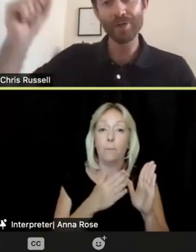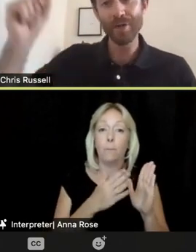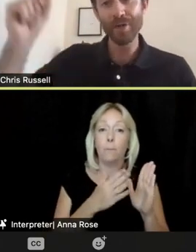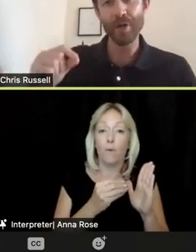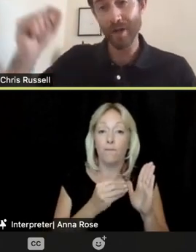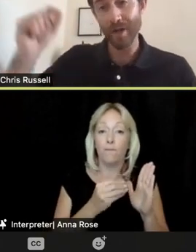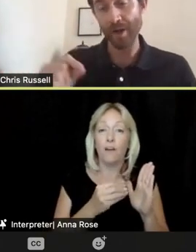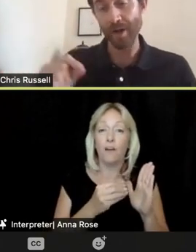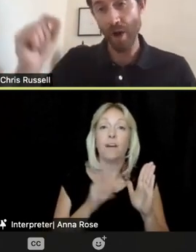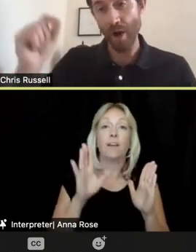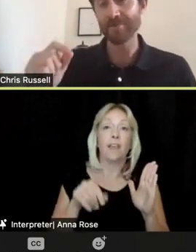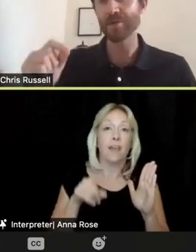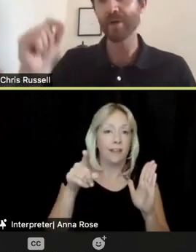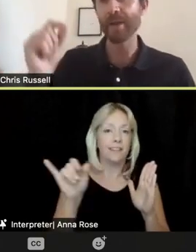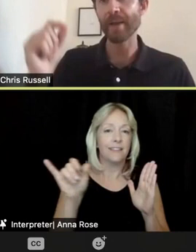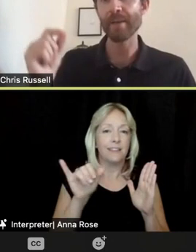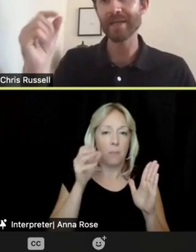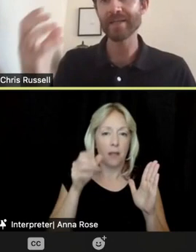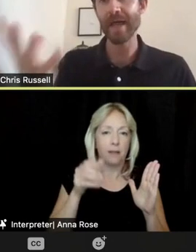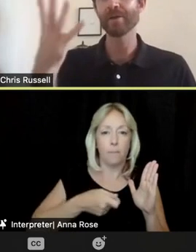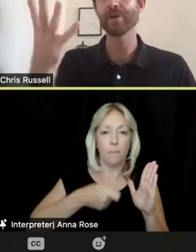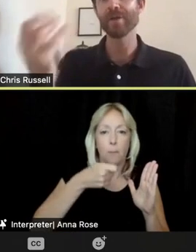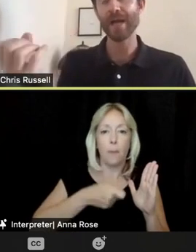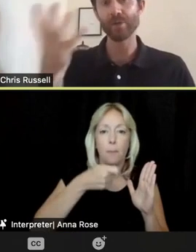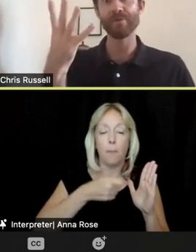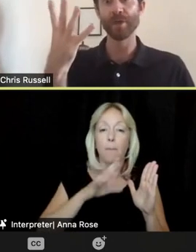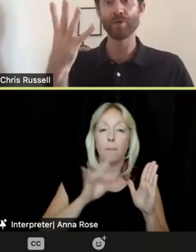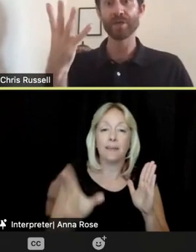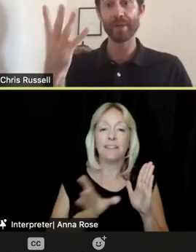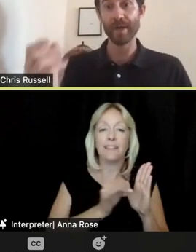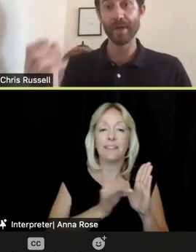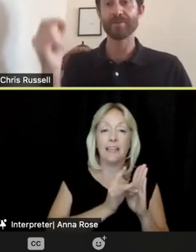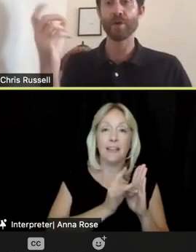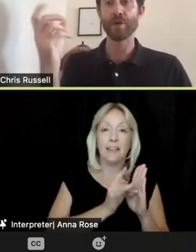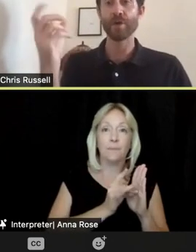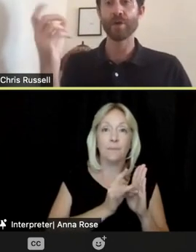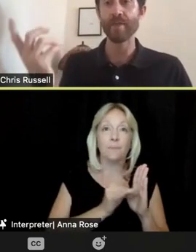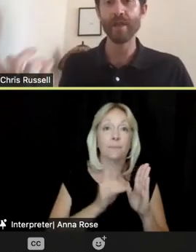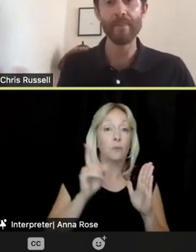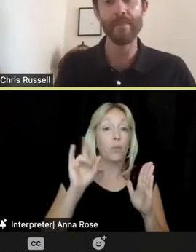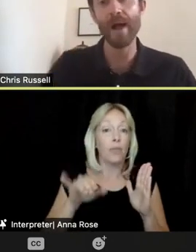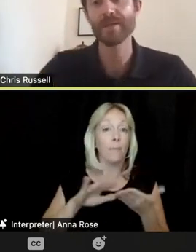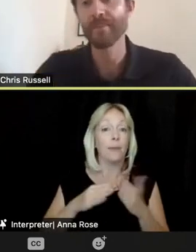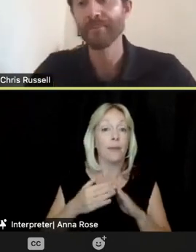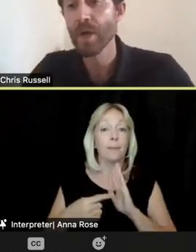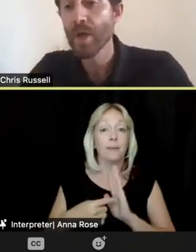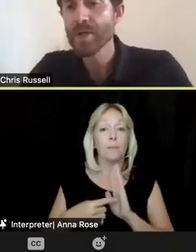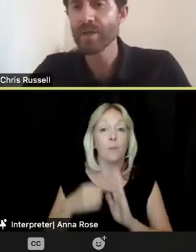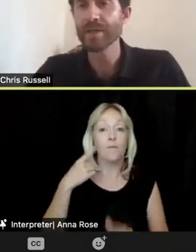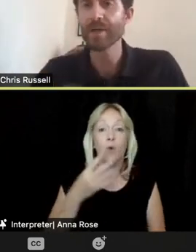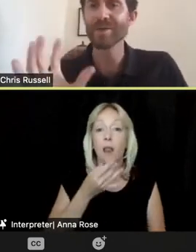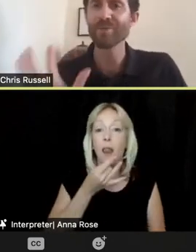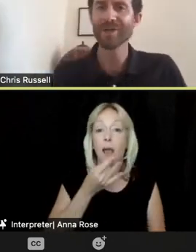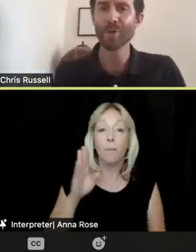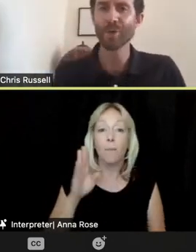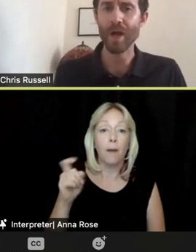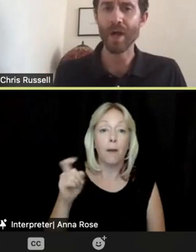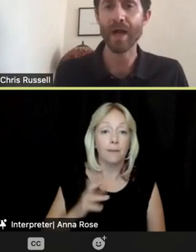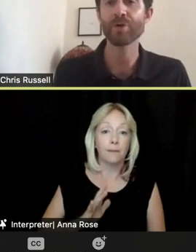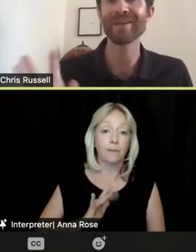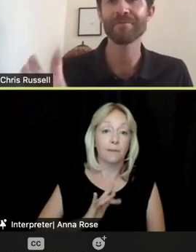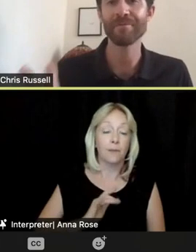it's cool because you can turn it on and off. So it kind of mimics that, you know, the actual visual experience of turning on the light box. So I thought that was a